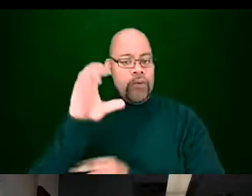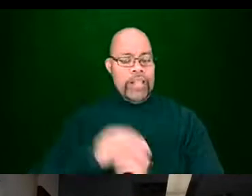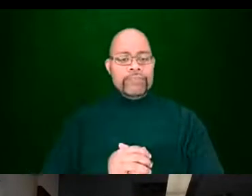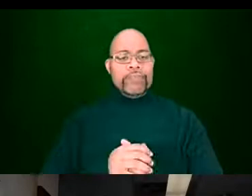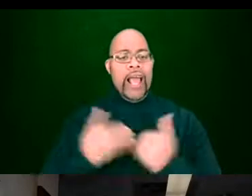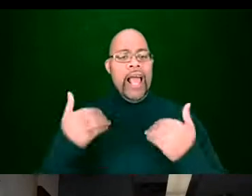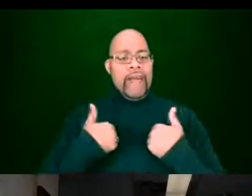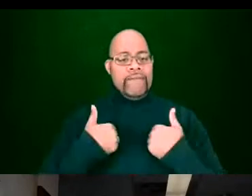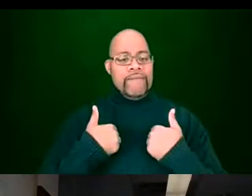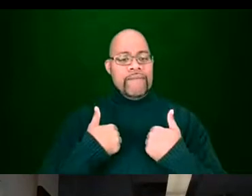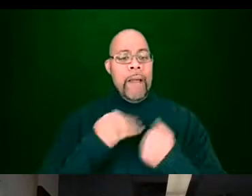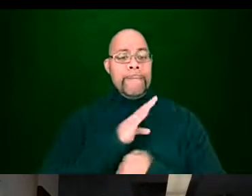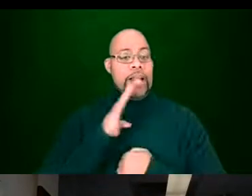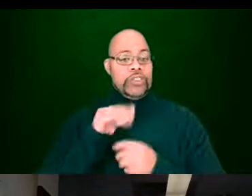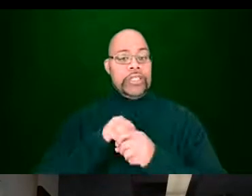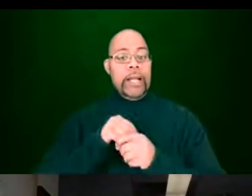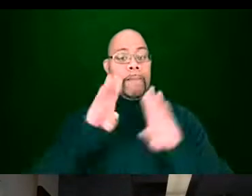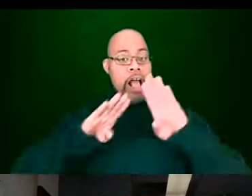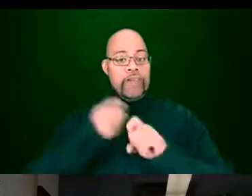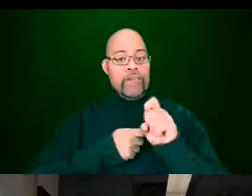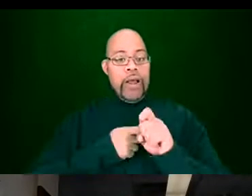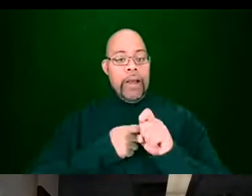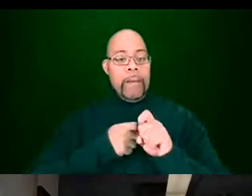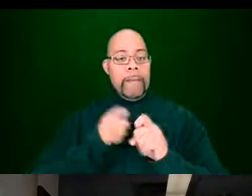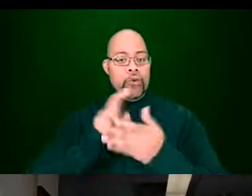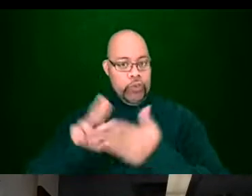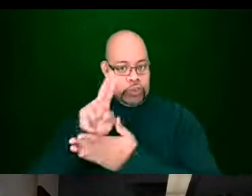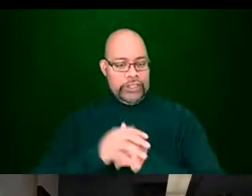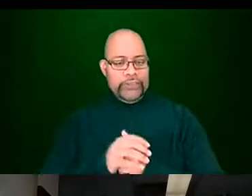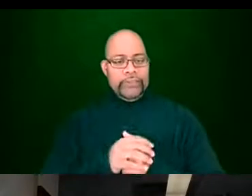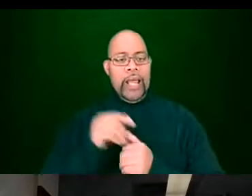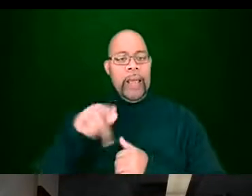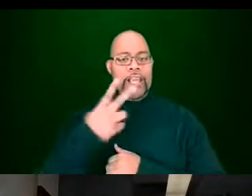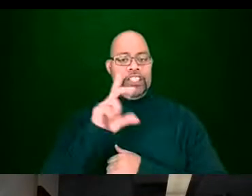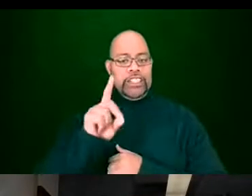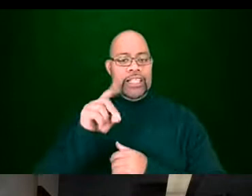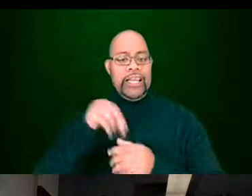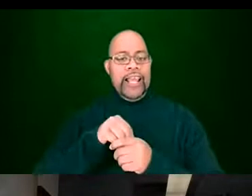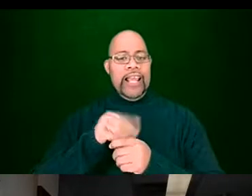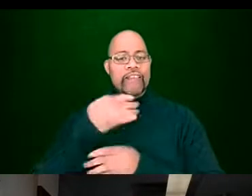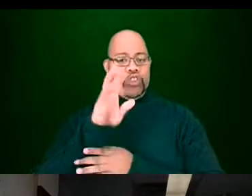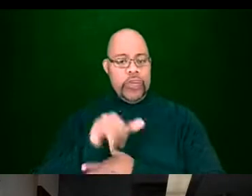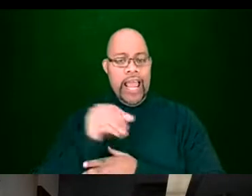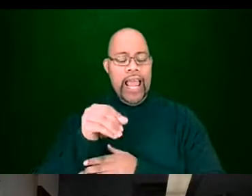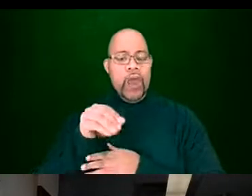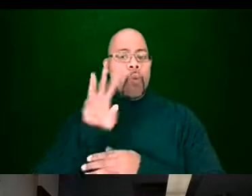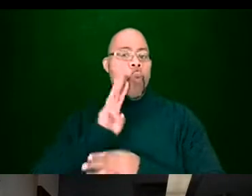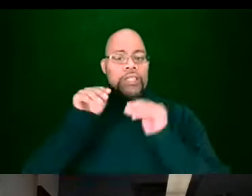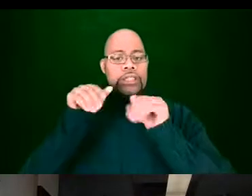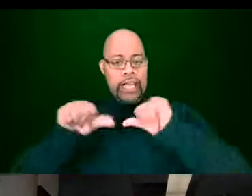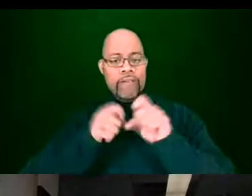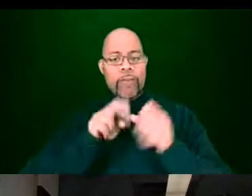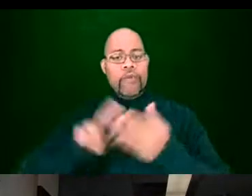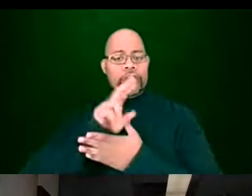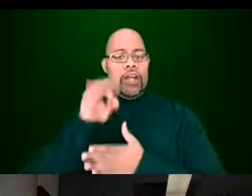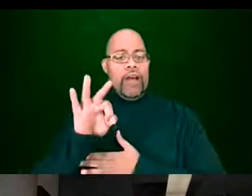has a bachelor's in biology from Claflin University and a PhD in fisheries and aquatic sciences from the University